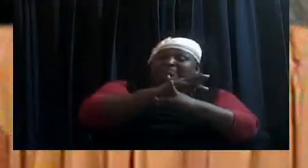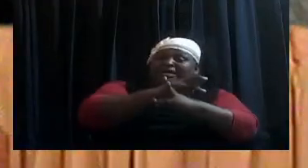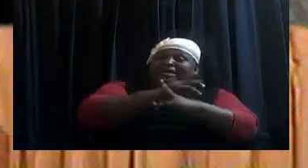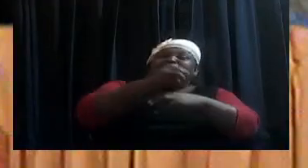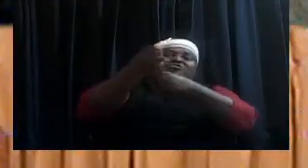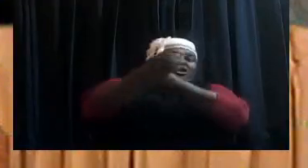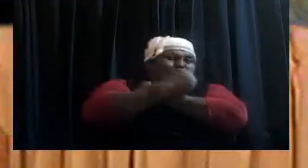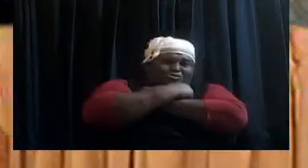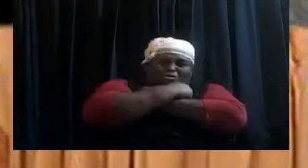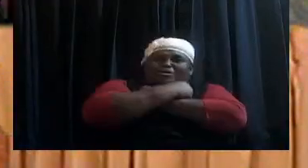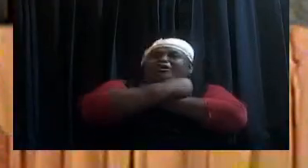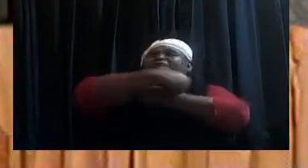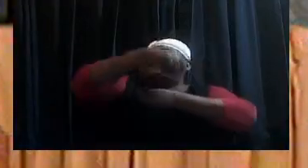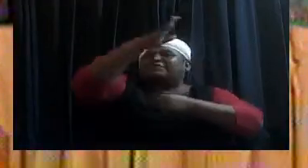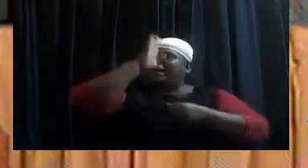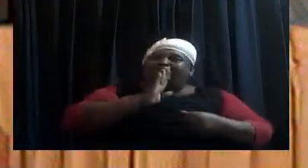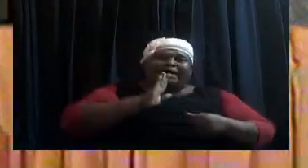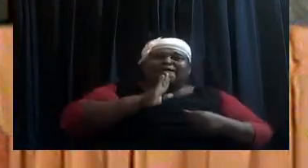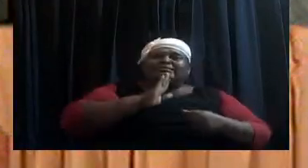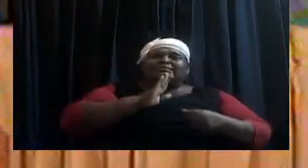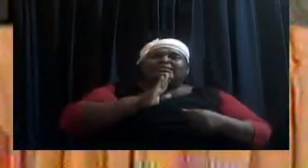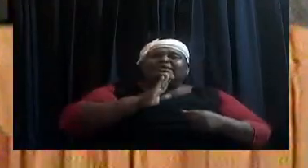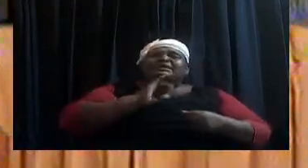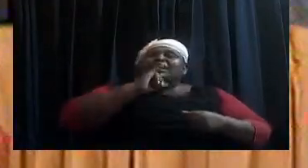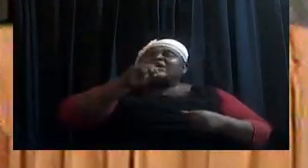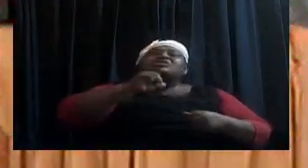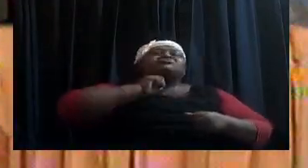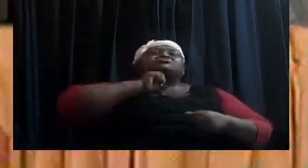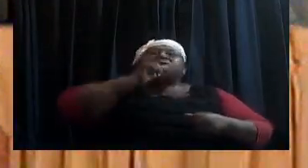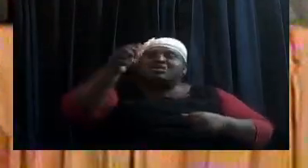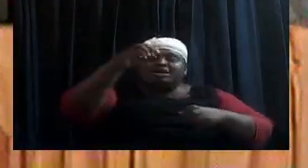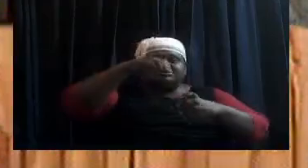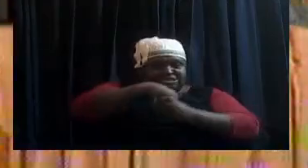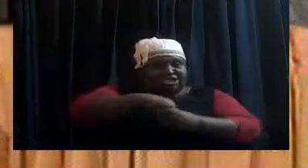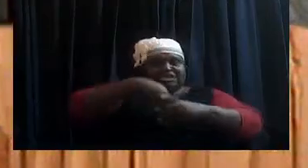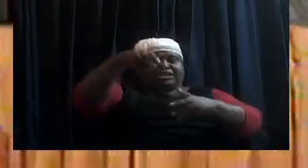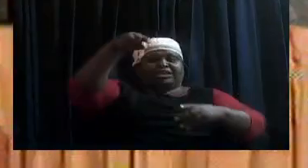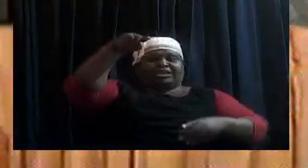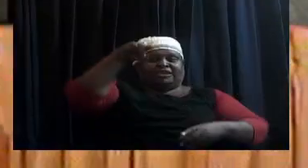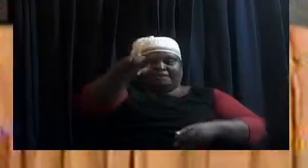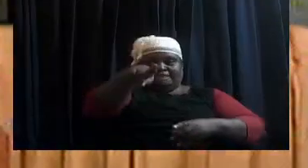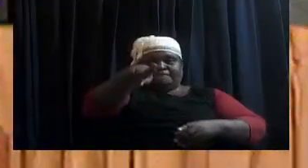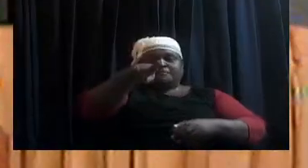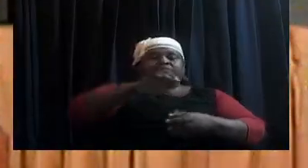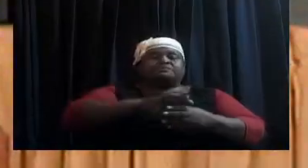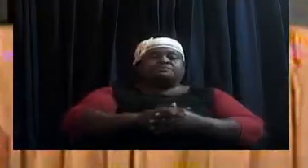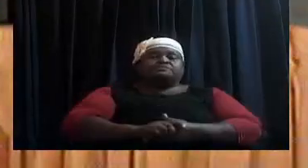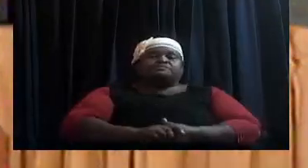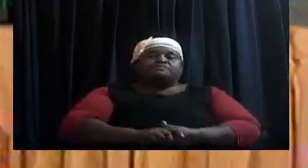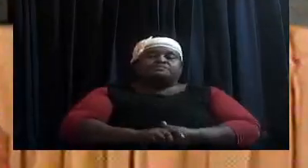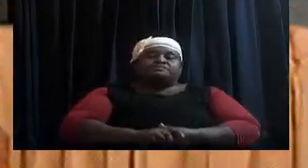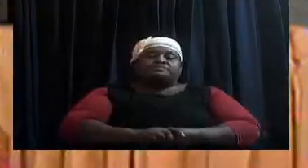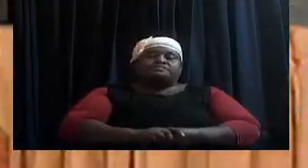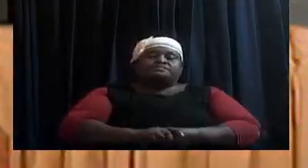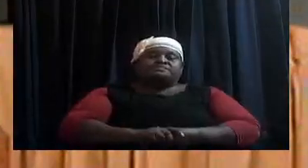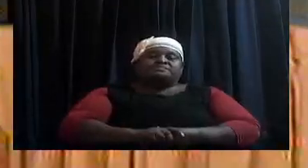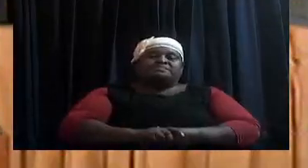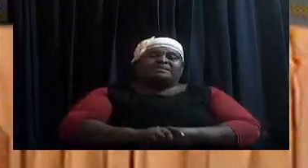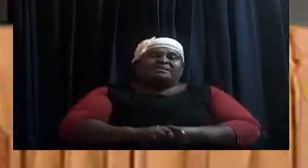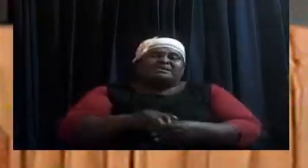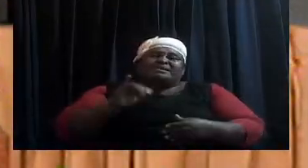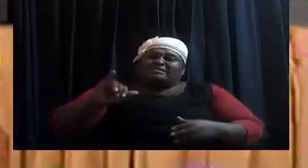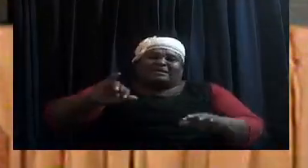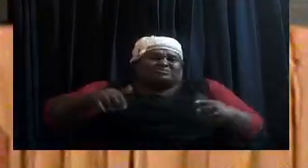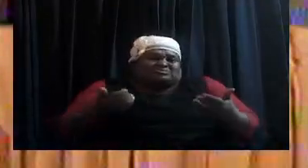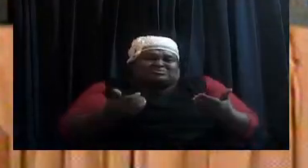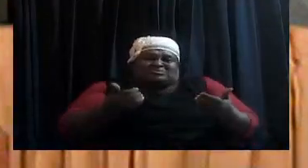the love of the Father is not in him. Hallelujah. Amen. That's how John put